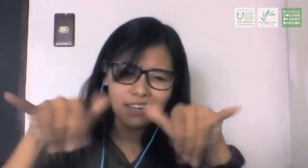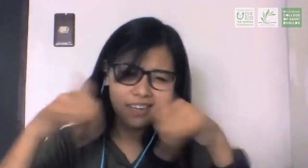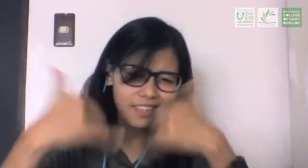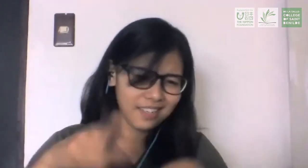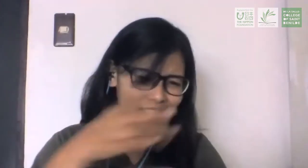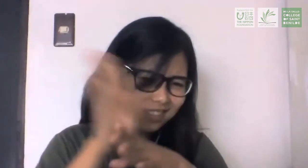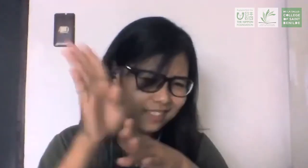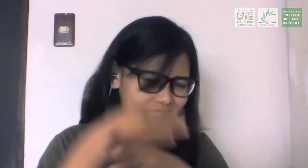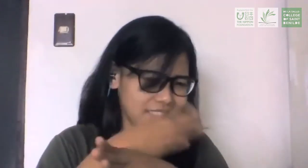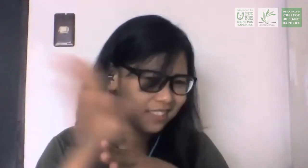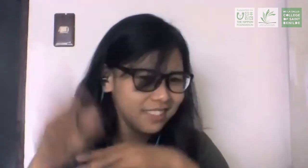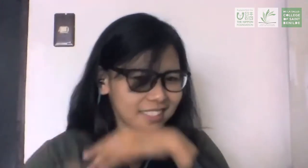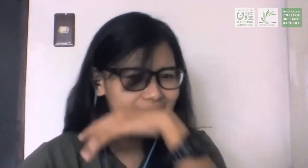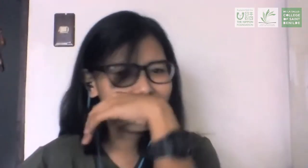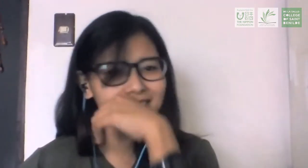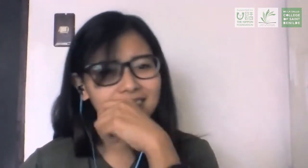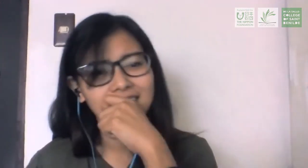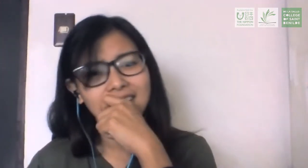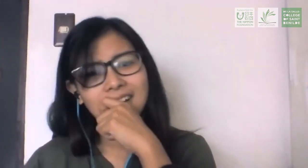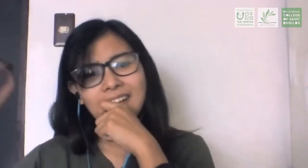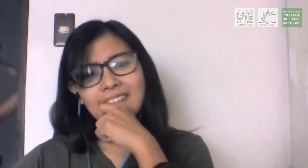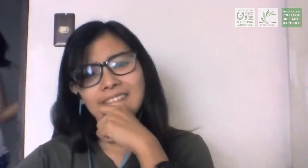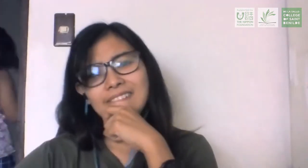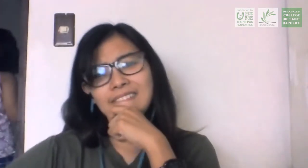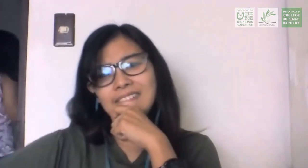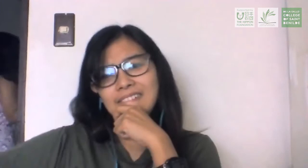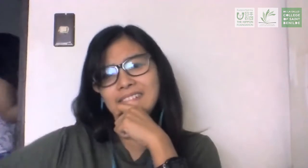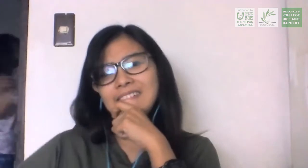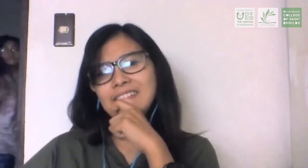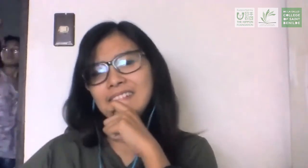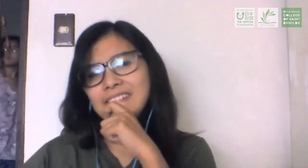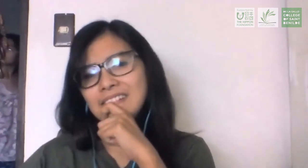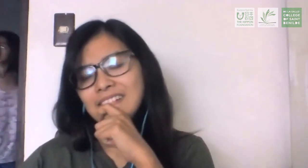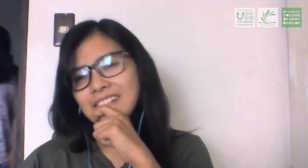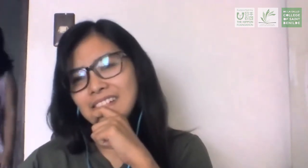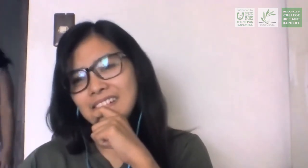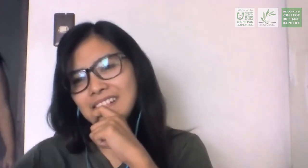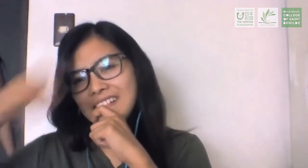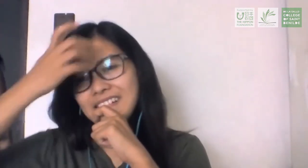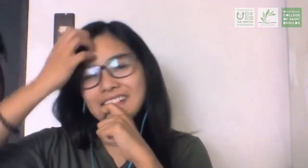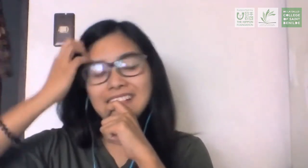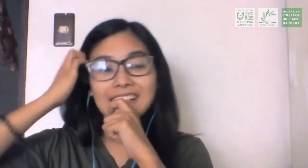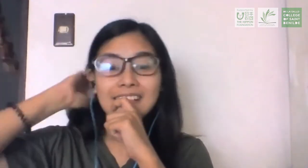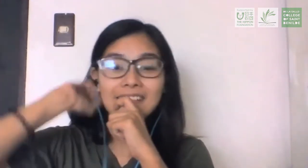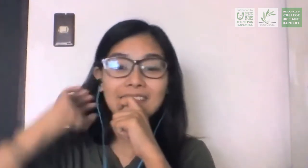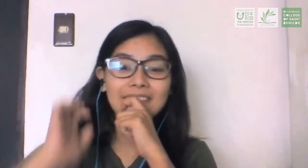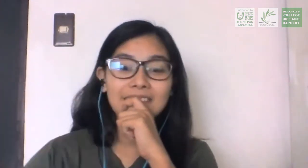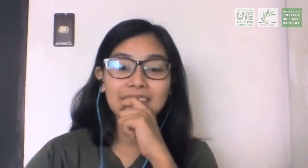Remember we were signing, okay, well, anyway, you're not paying attention.